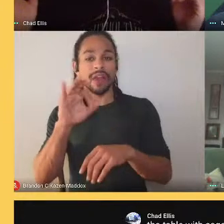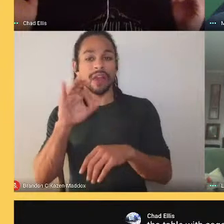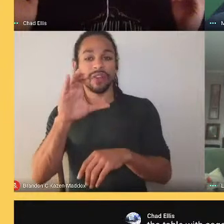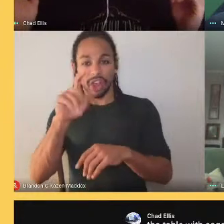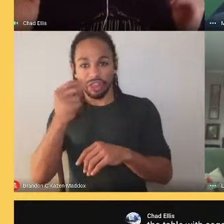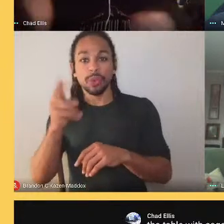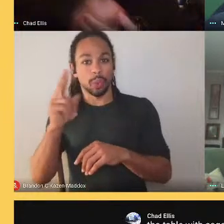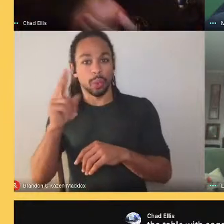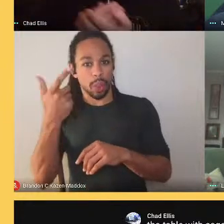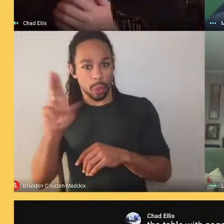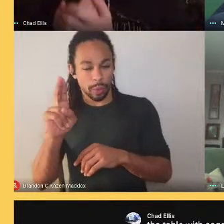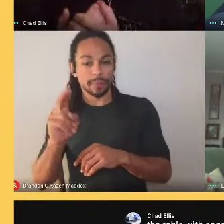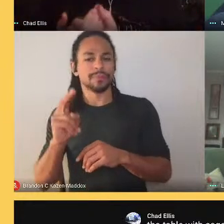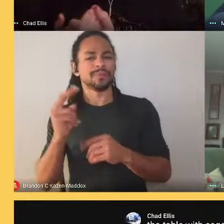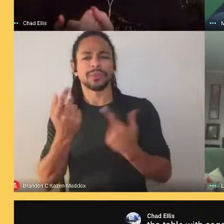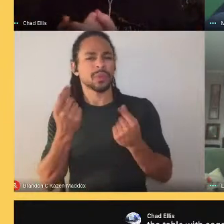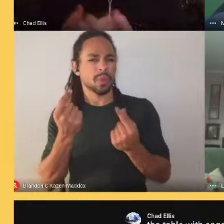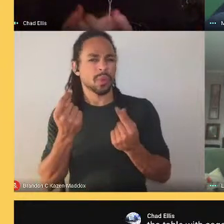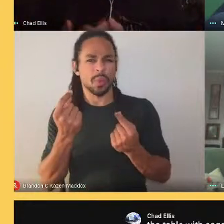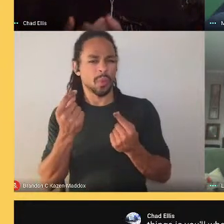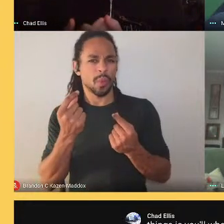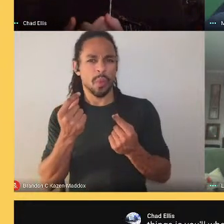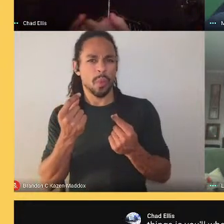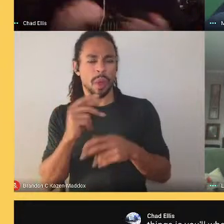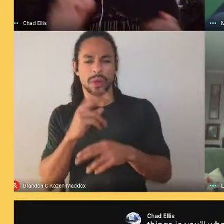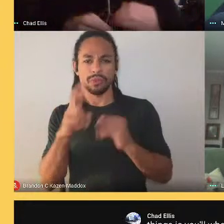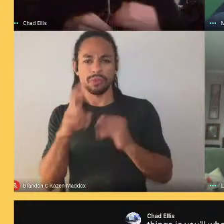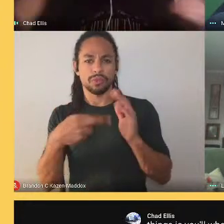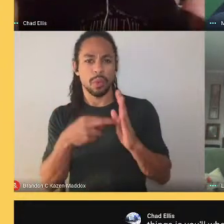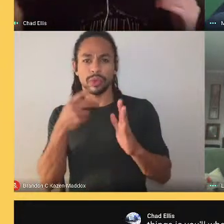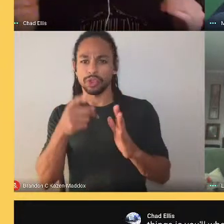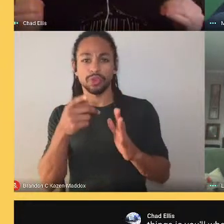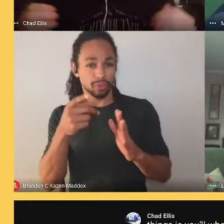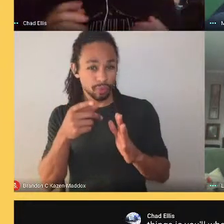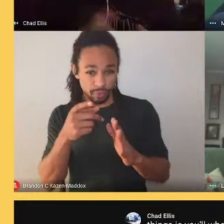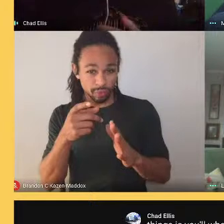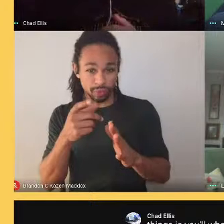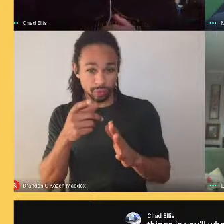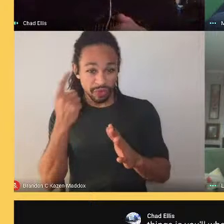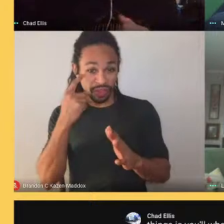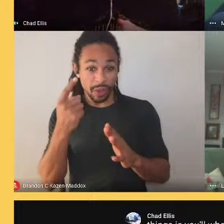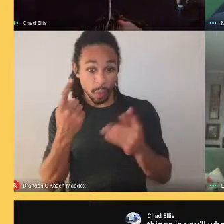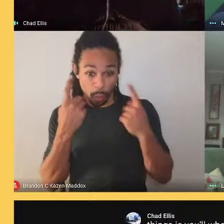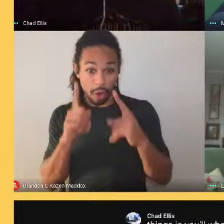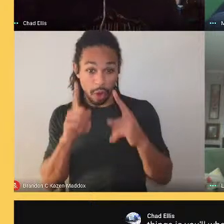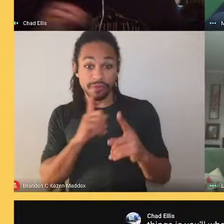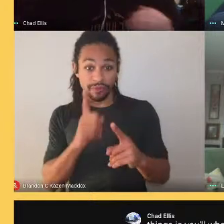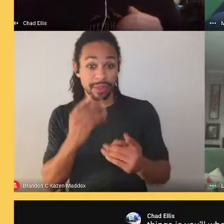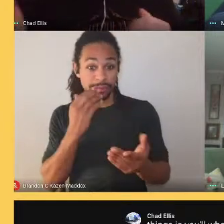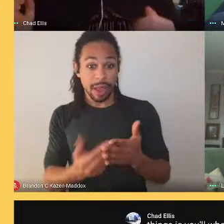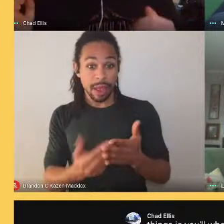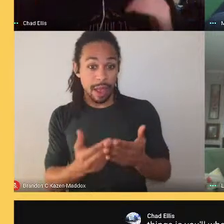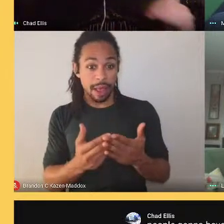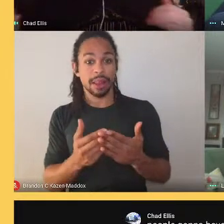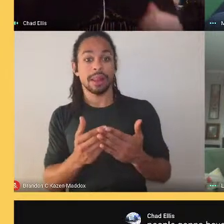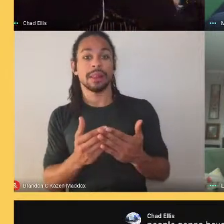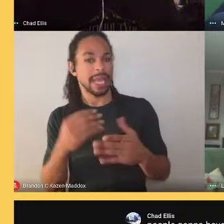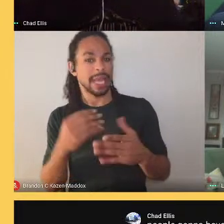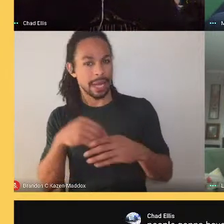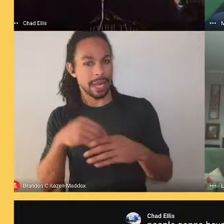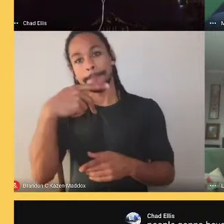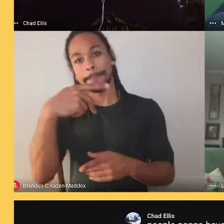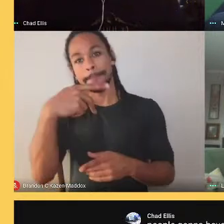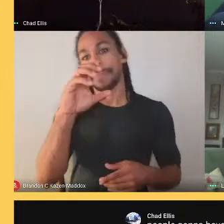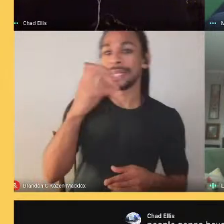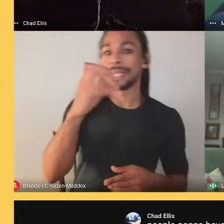really well with the podcast format versus ones that either don't make the cut or you kind of are looser on? Yeah,